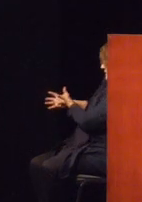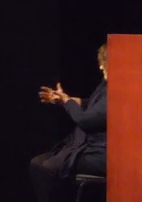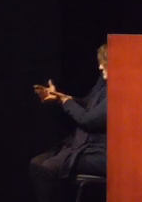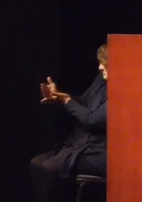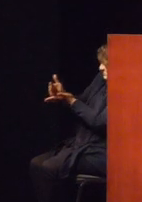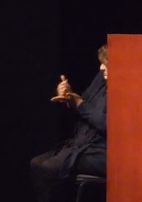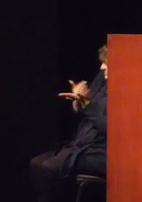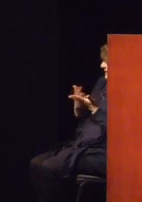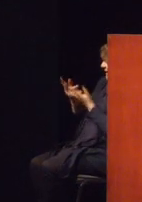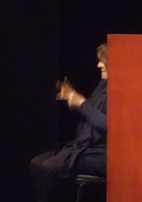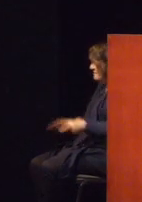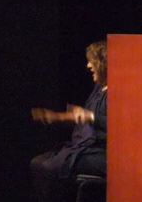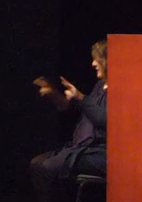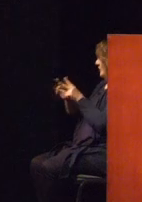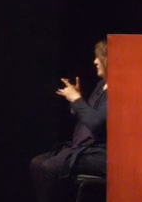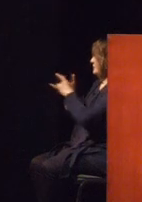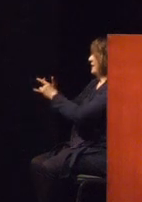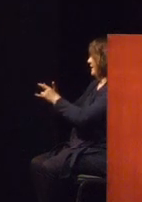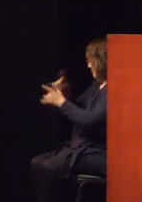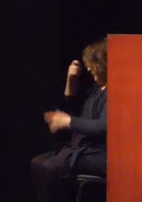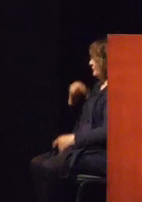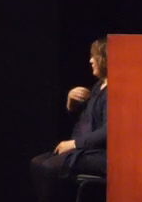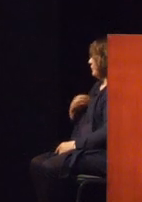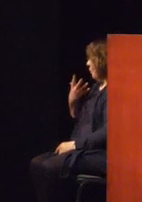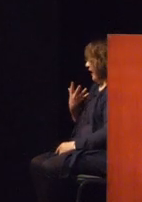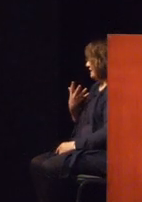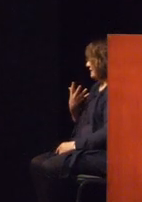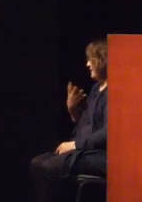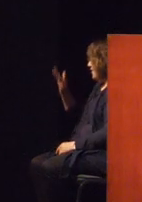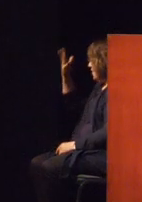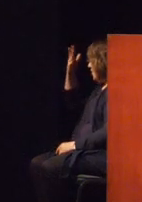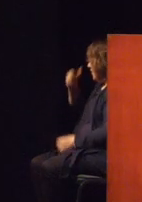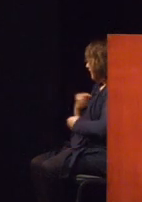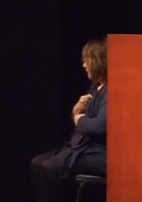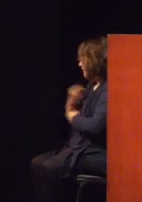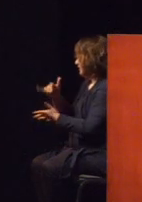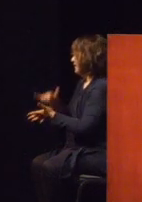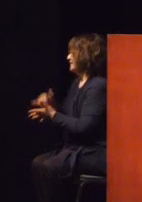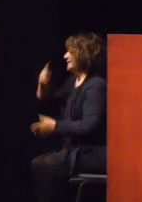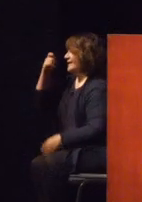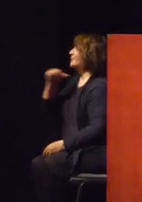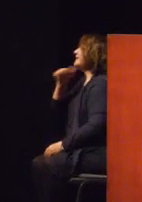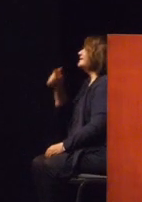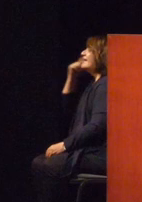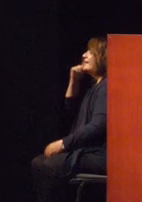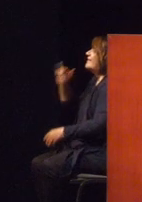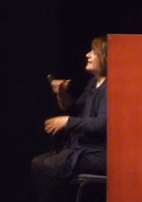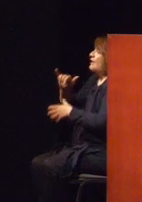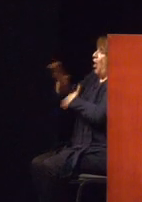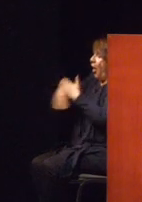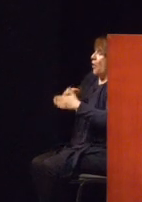value was related to our whiteness. And I share this not because I think this is the story of all white people, because it's